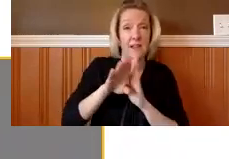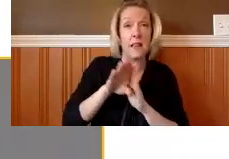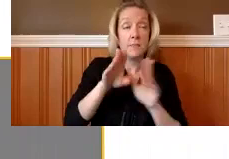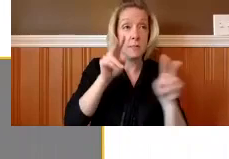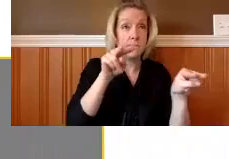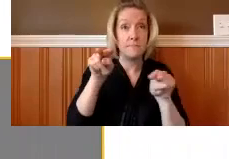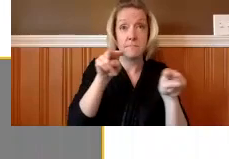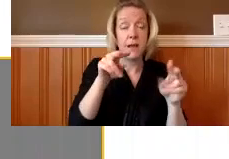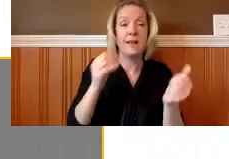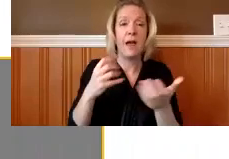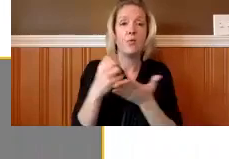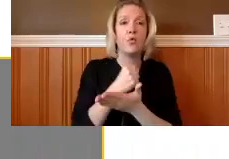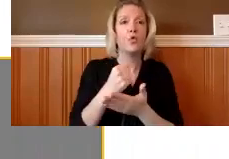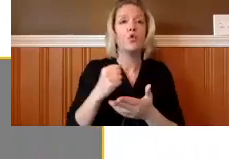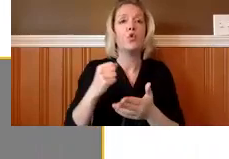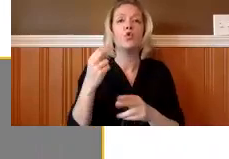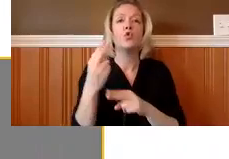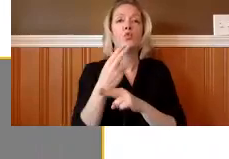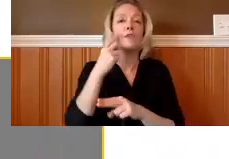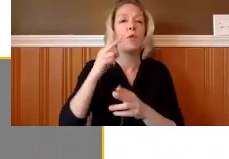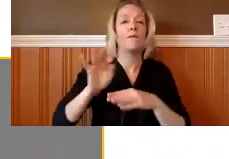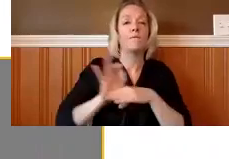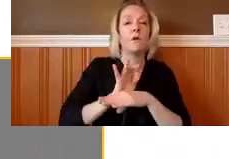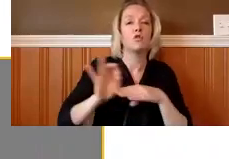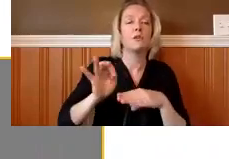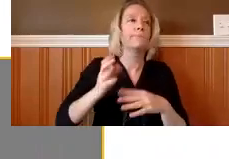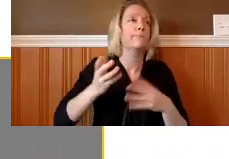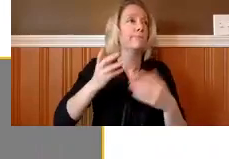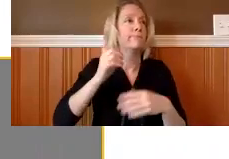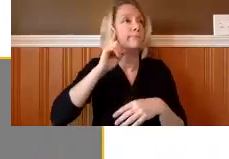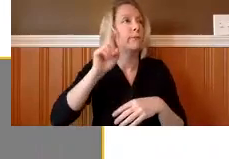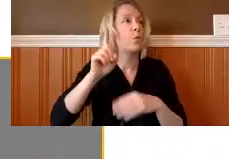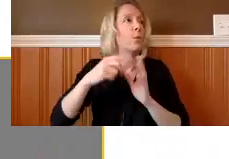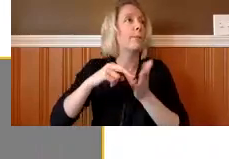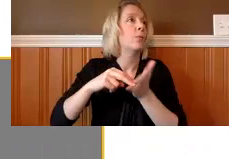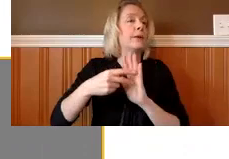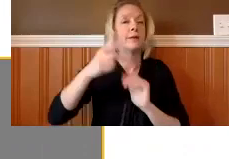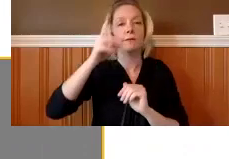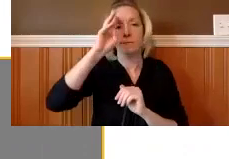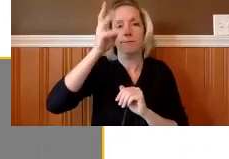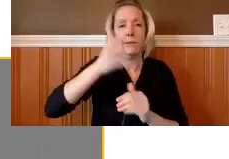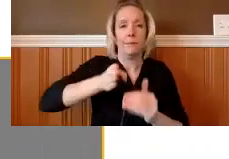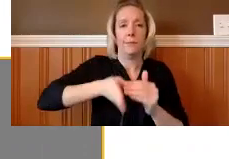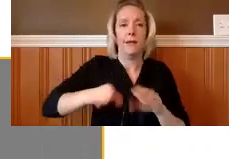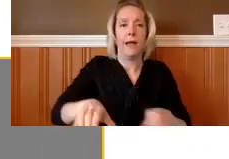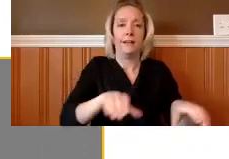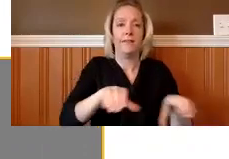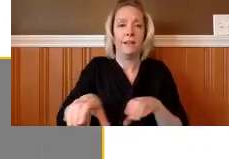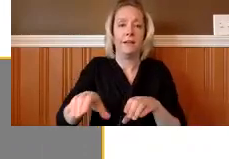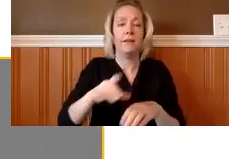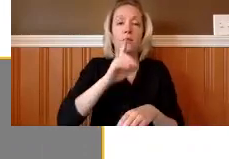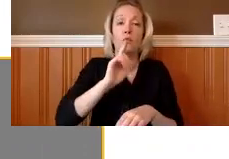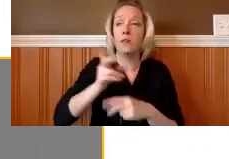in a function, use it in an activity, use it to complete some type of activity, really integrate